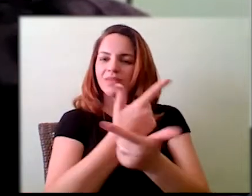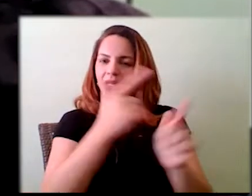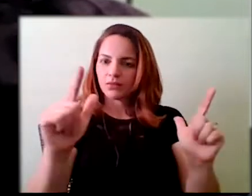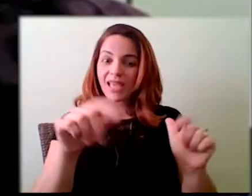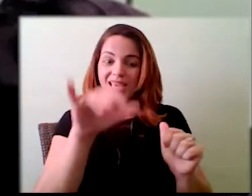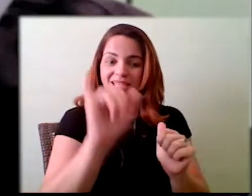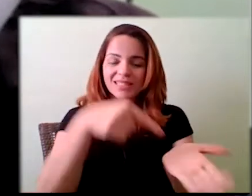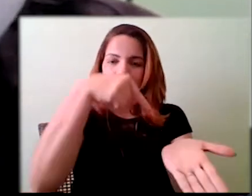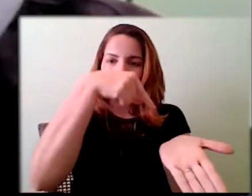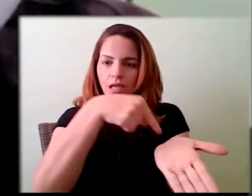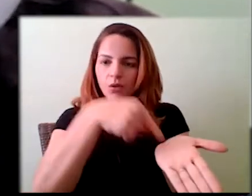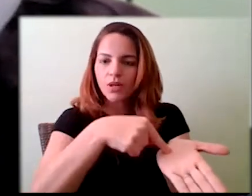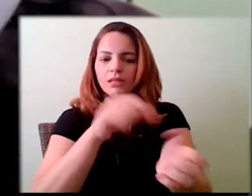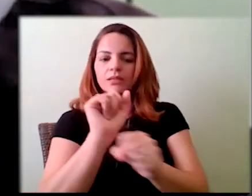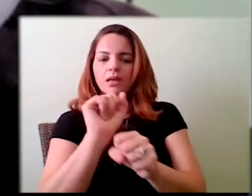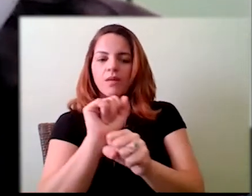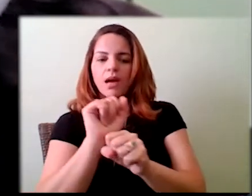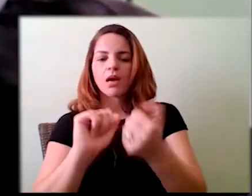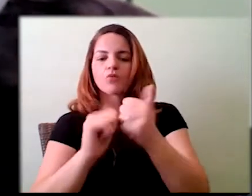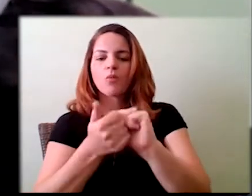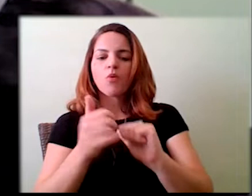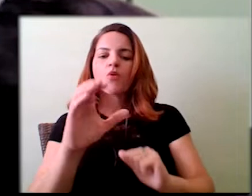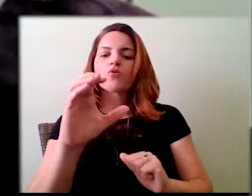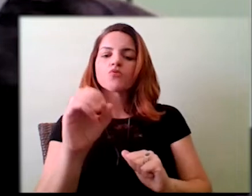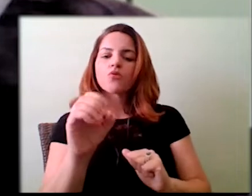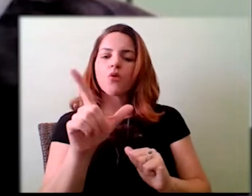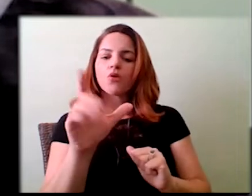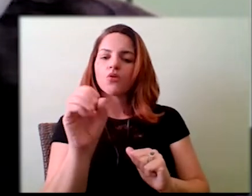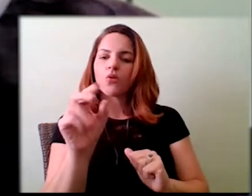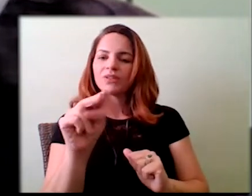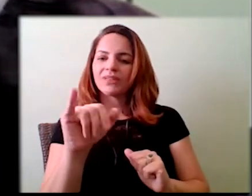intensifying race, gender, and class hierarchies in ways that threaten the strength